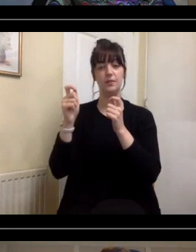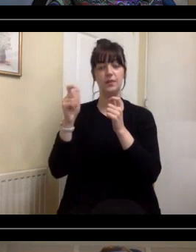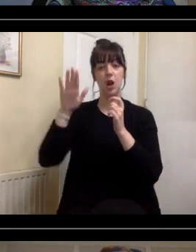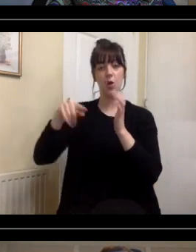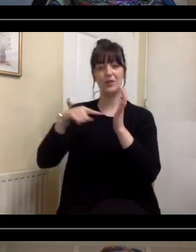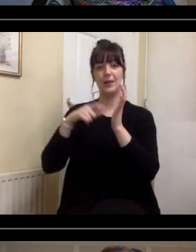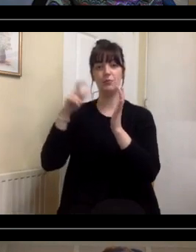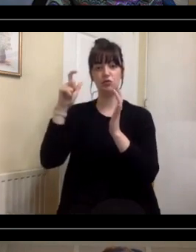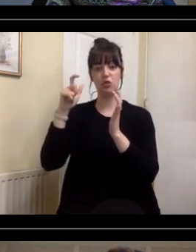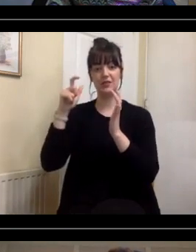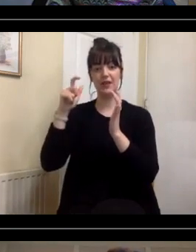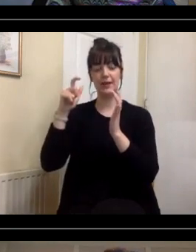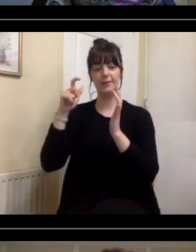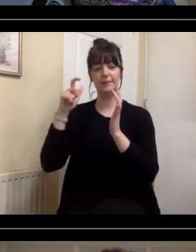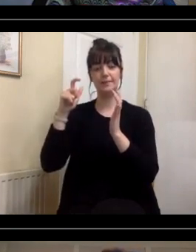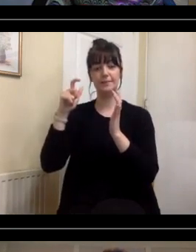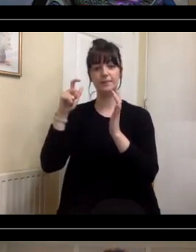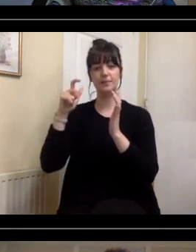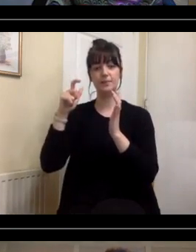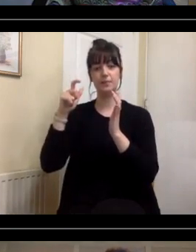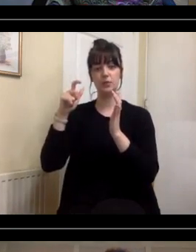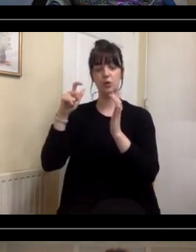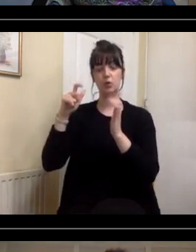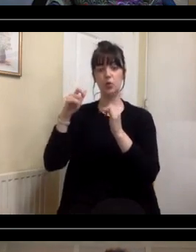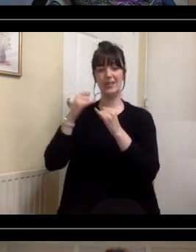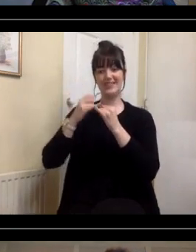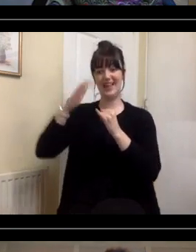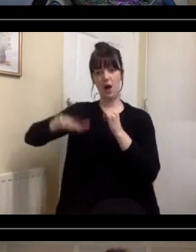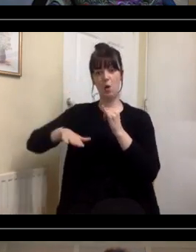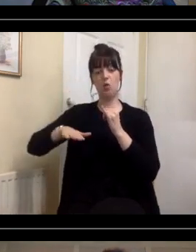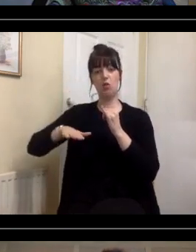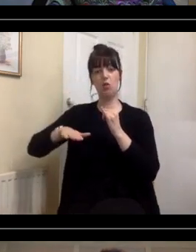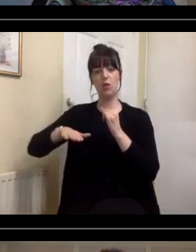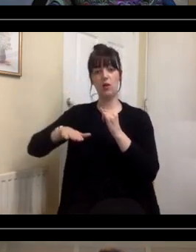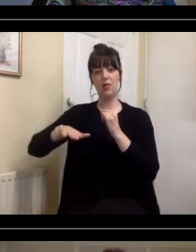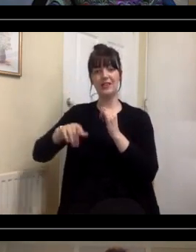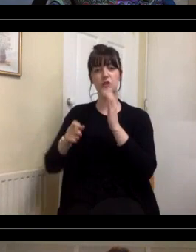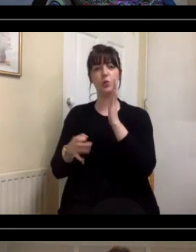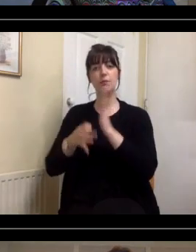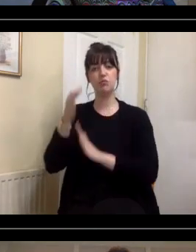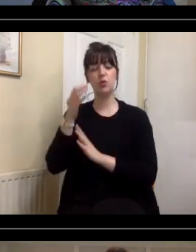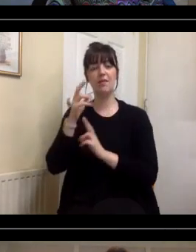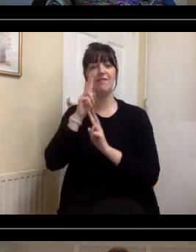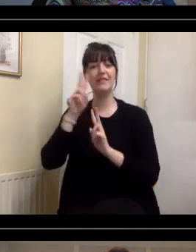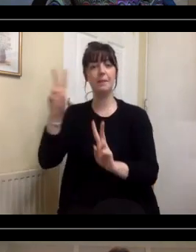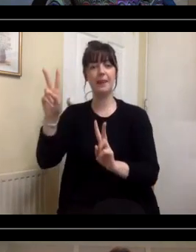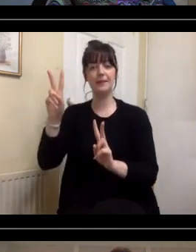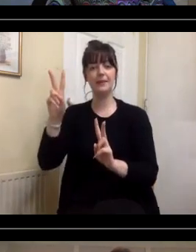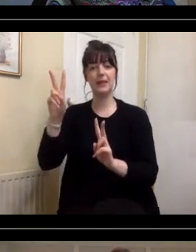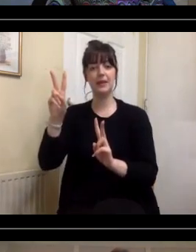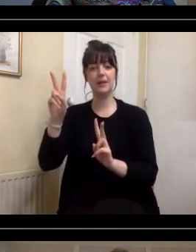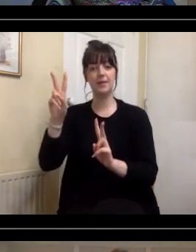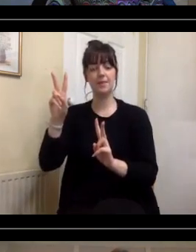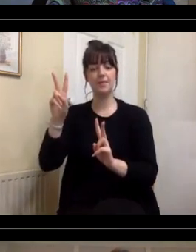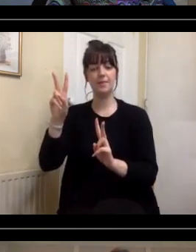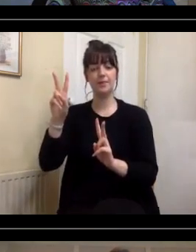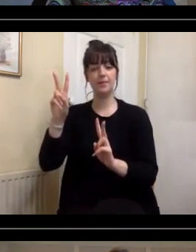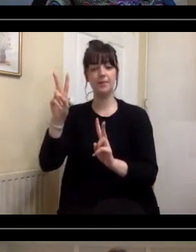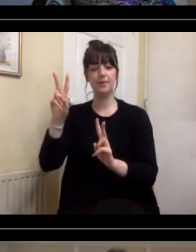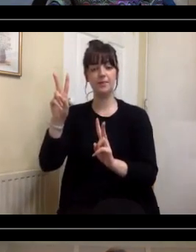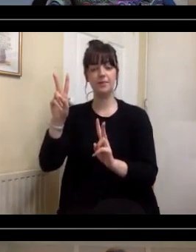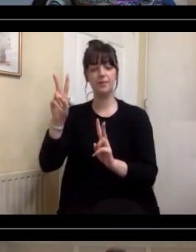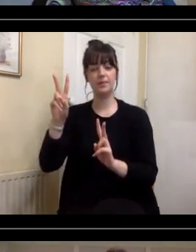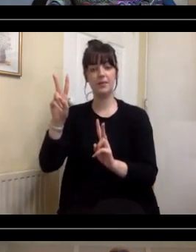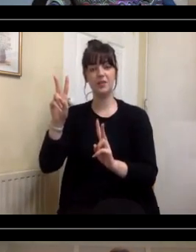Crossing to the southbound alignment, and that was to improve visibility. So these factors together,